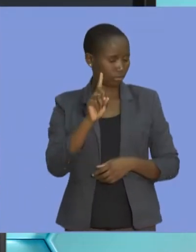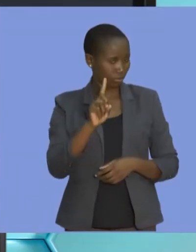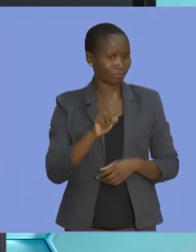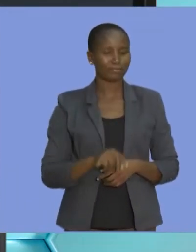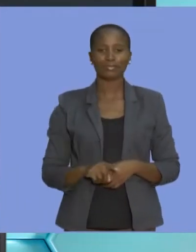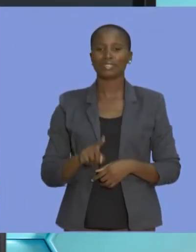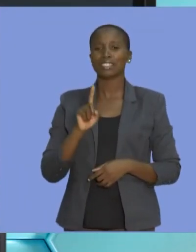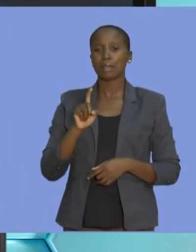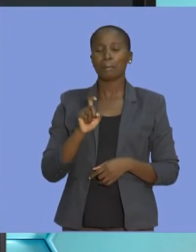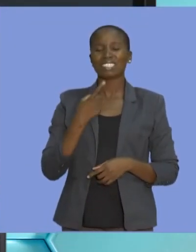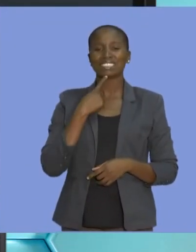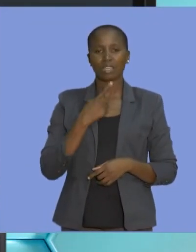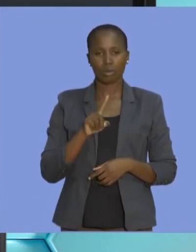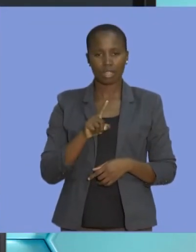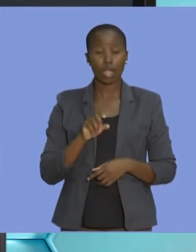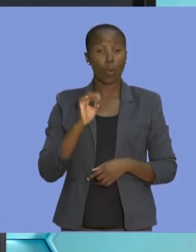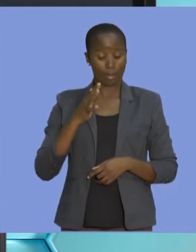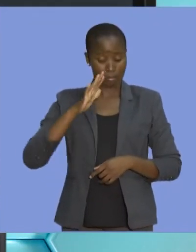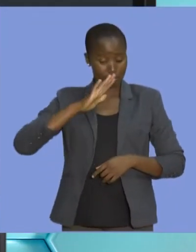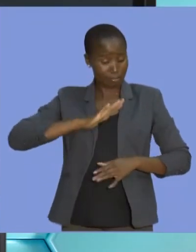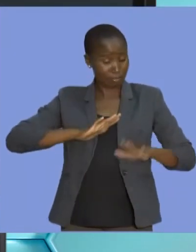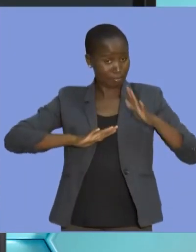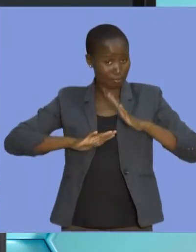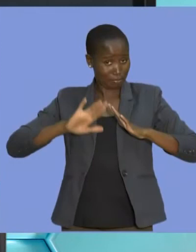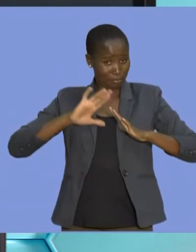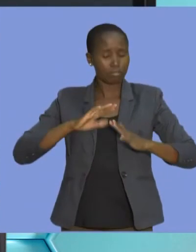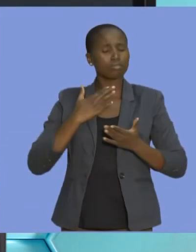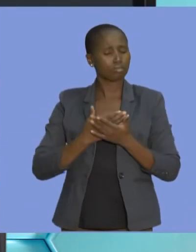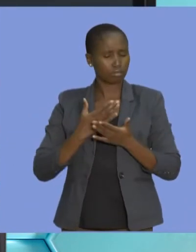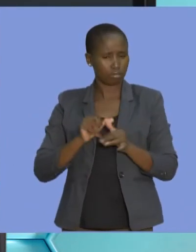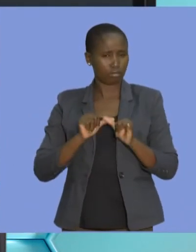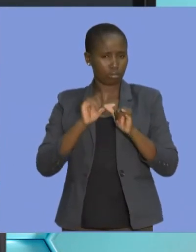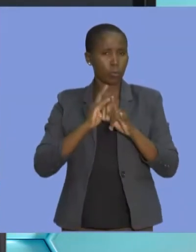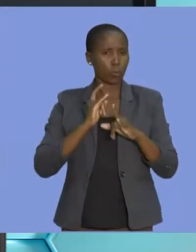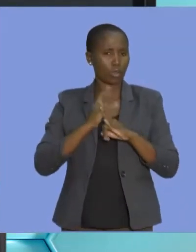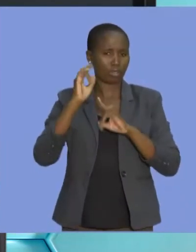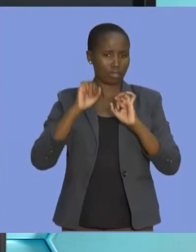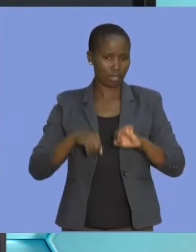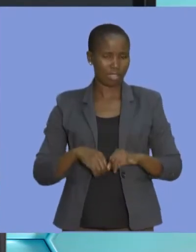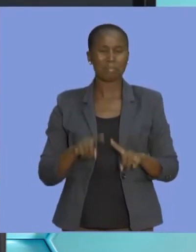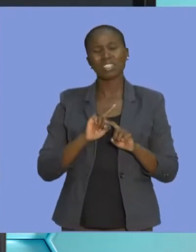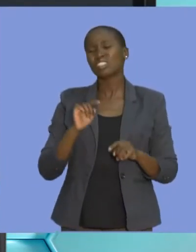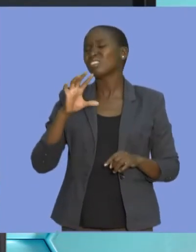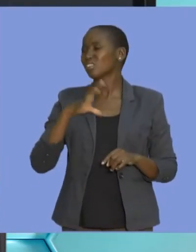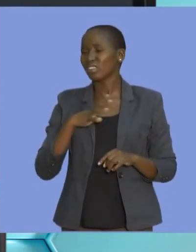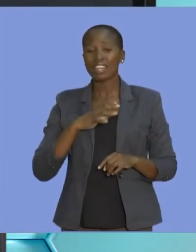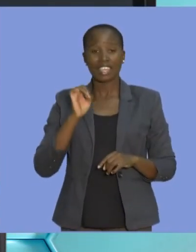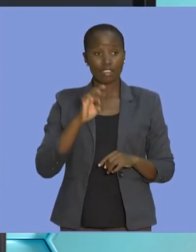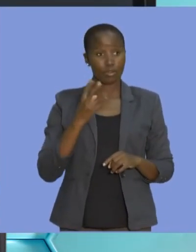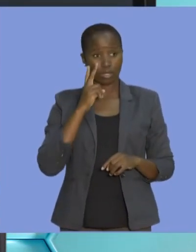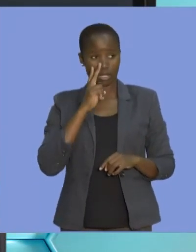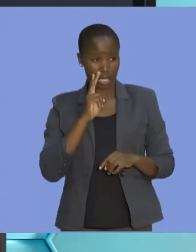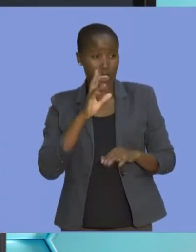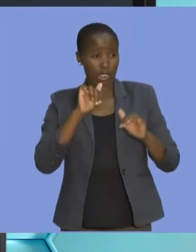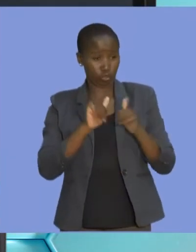it's persistent that will keep you going. And it's okay in mathematics that you're working on a problem you have no idea. I think that's the nature